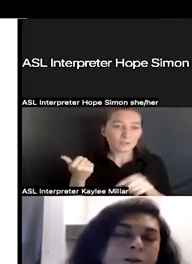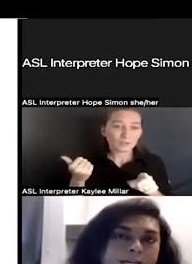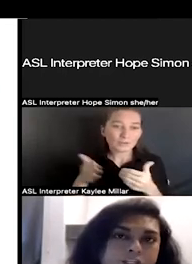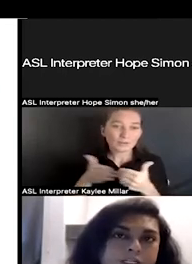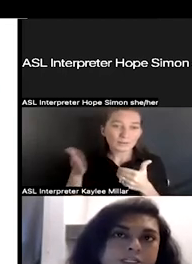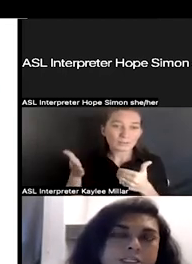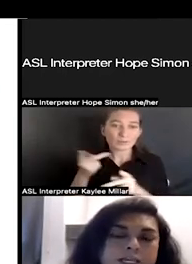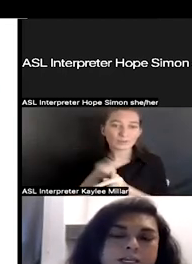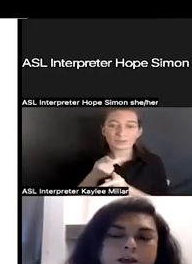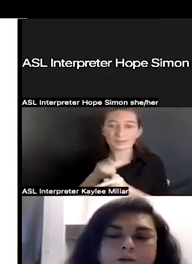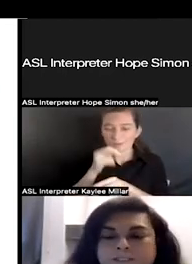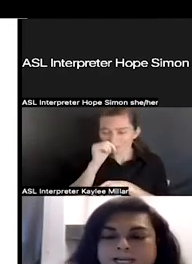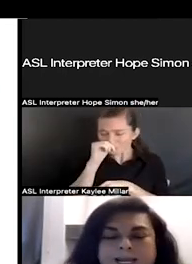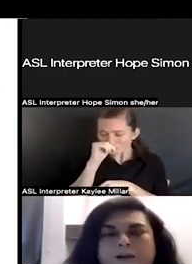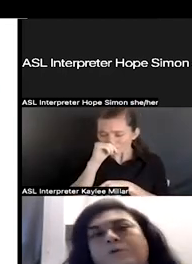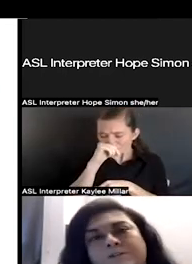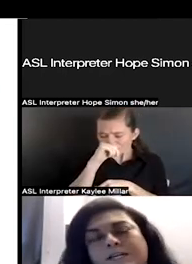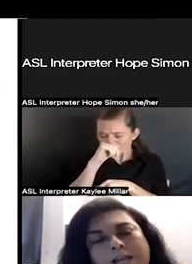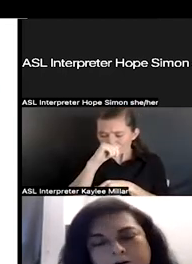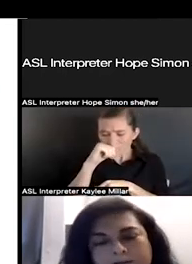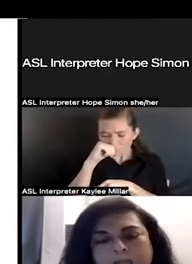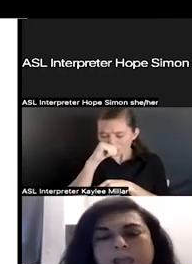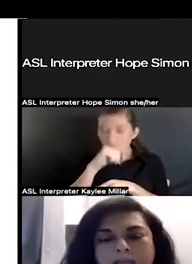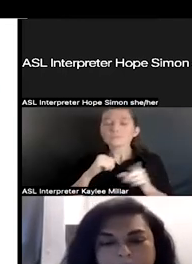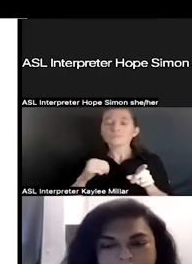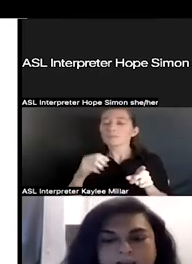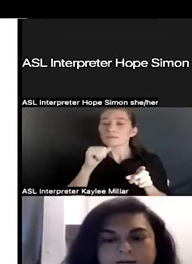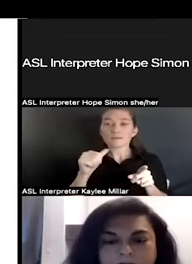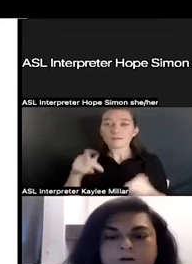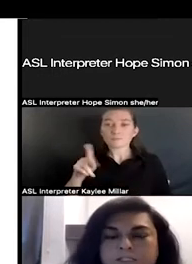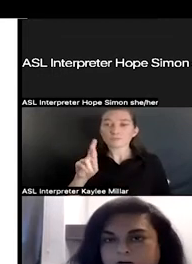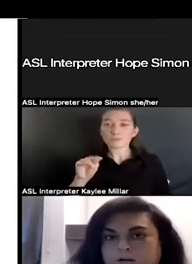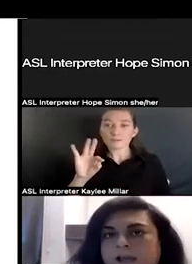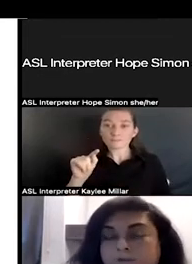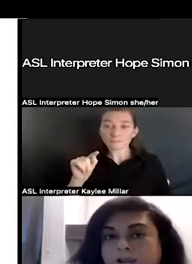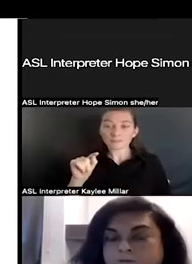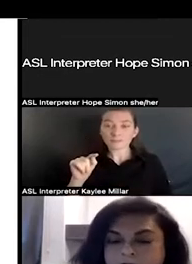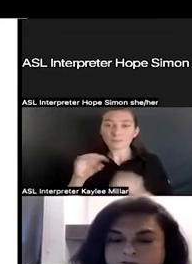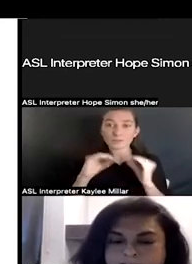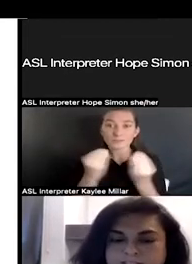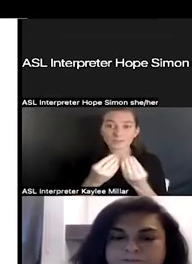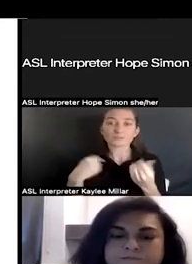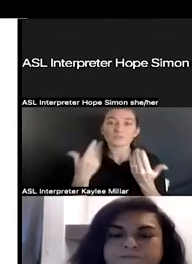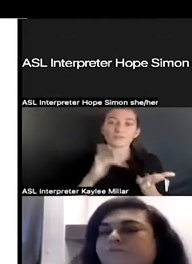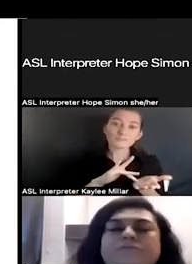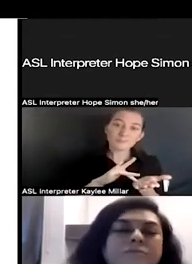17 locations in both San Diego and Riverside County, and they provide medical, dental, and behavioral